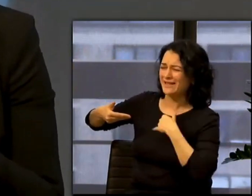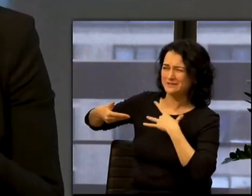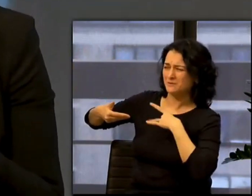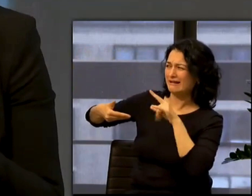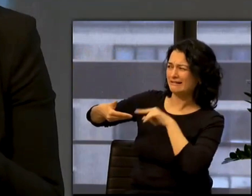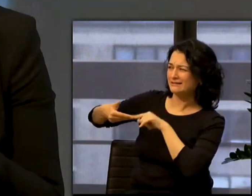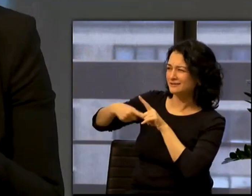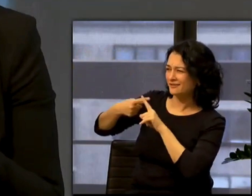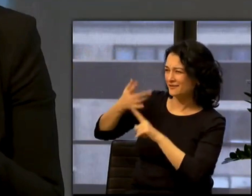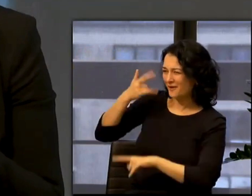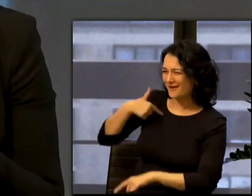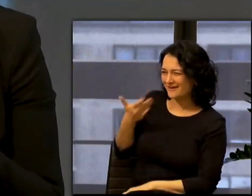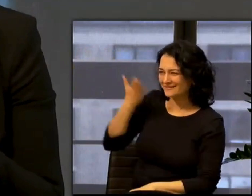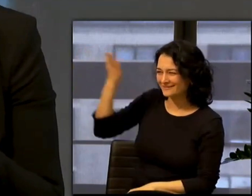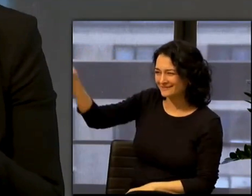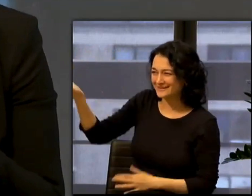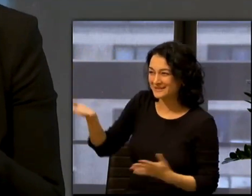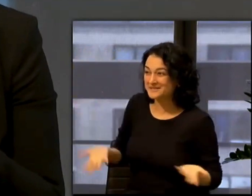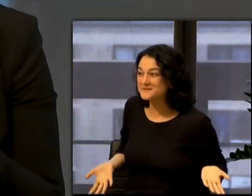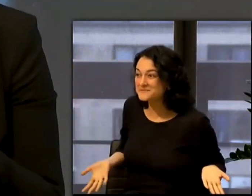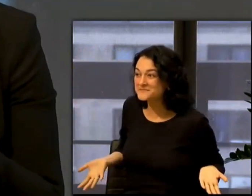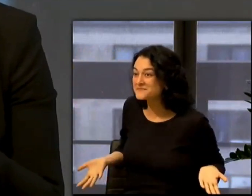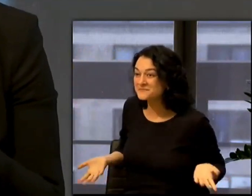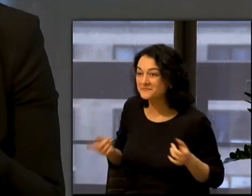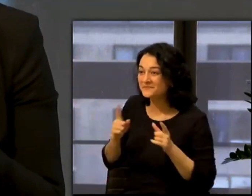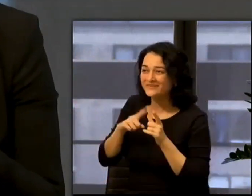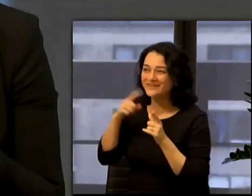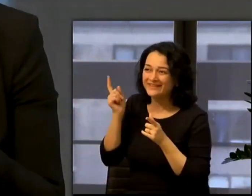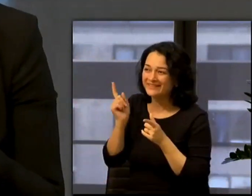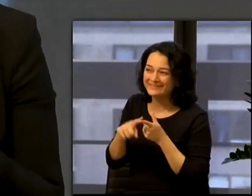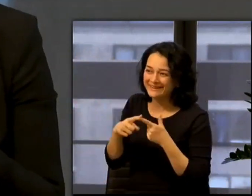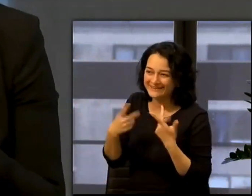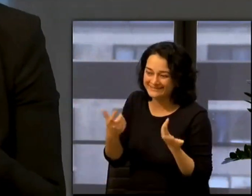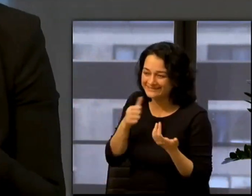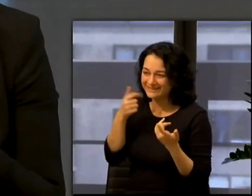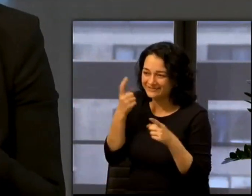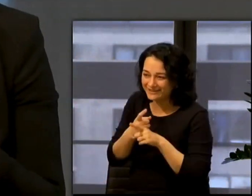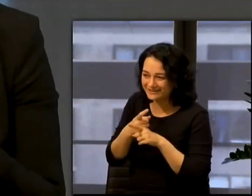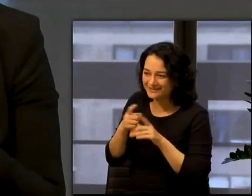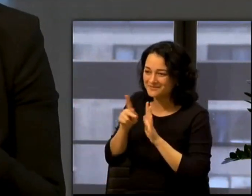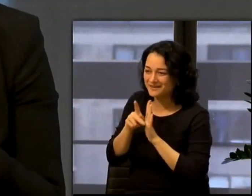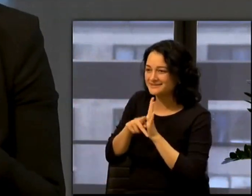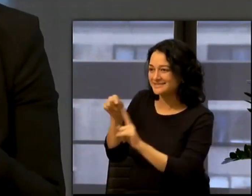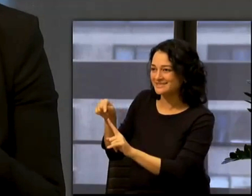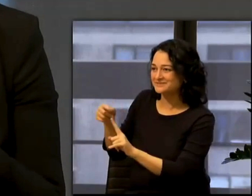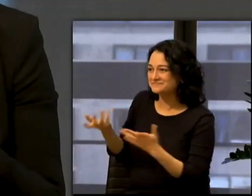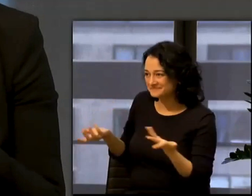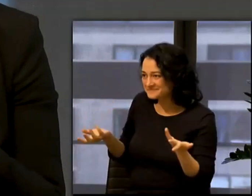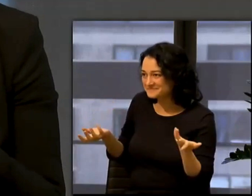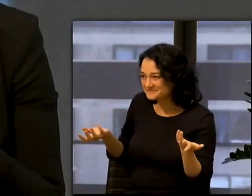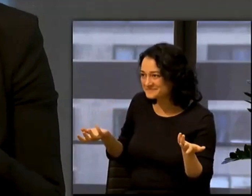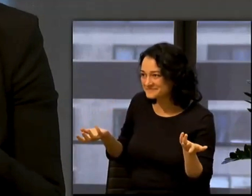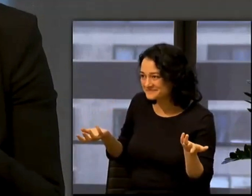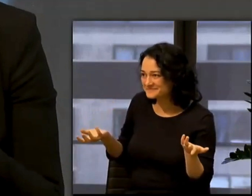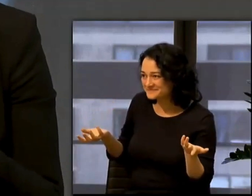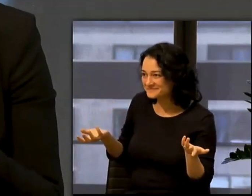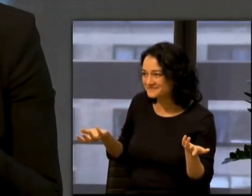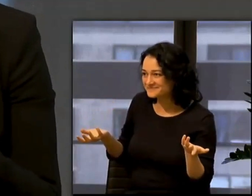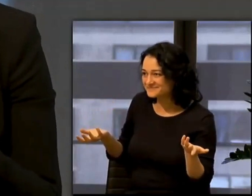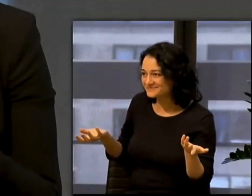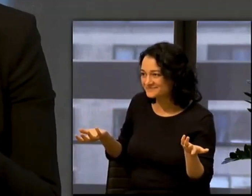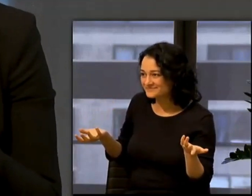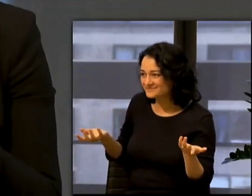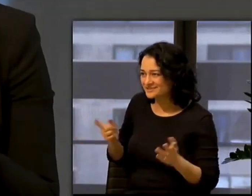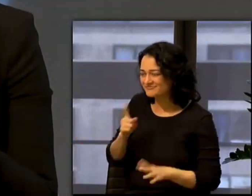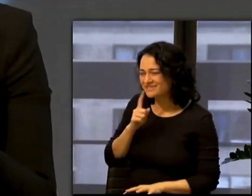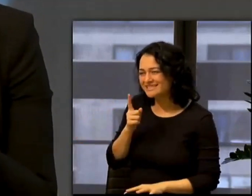enough, right? So don't, like, just like this is a unique sort of kind of area where we actually can see our,